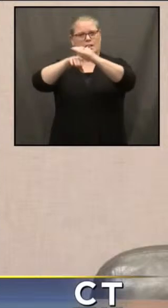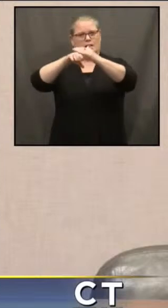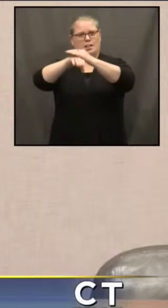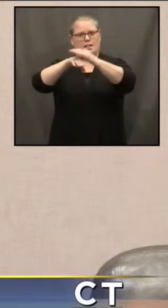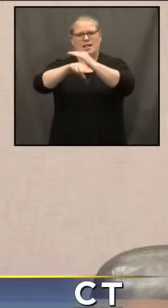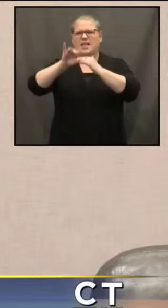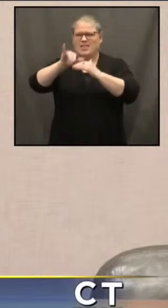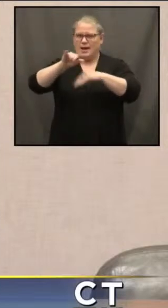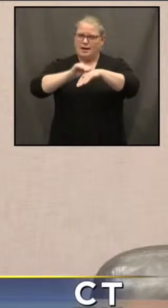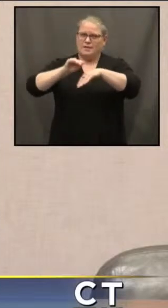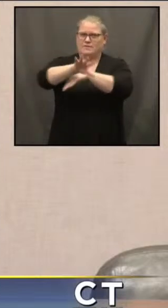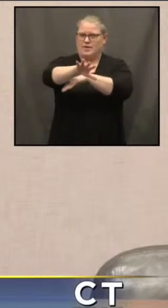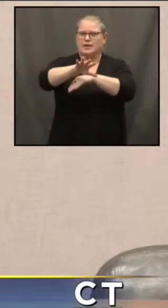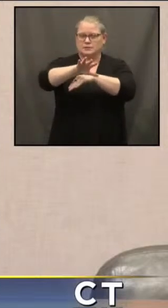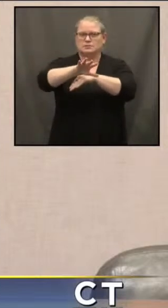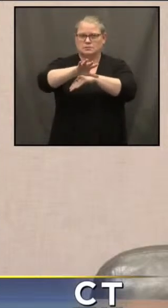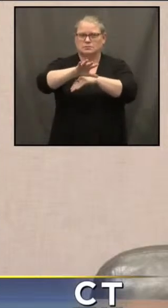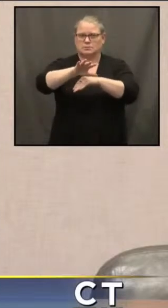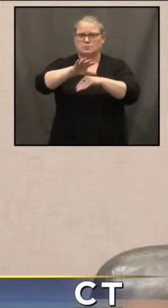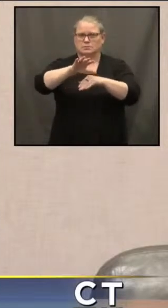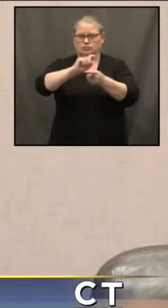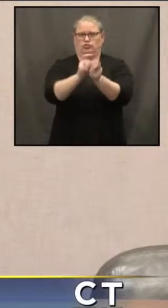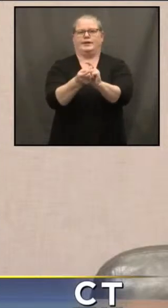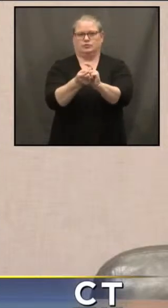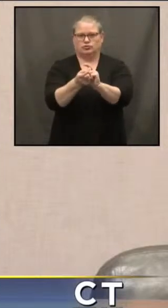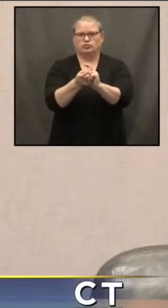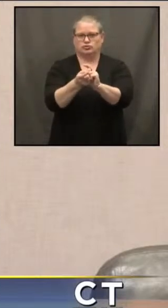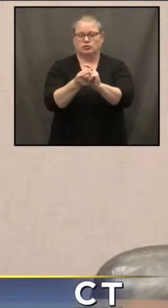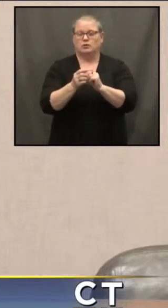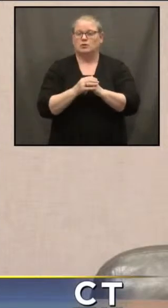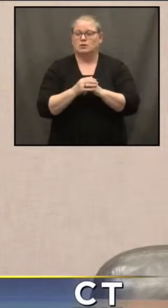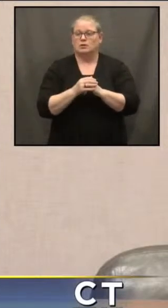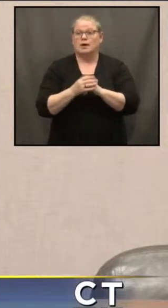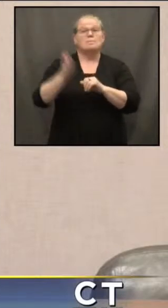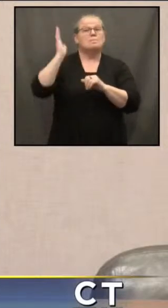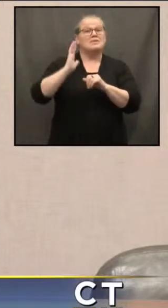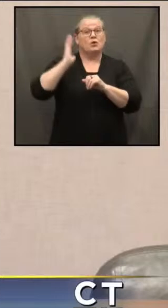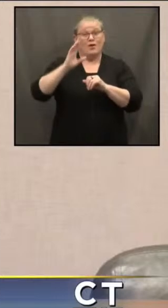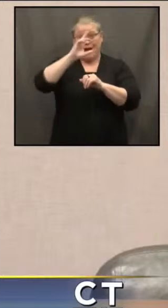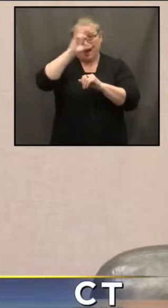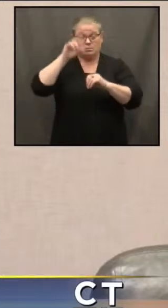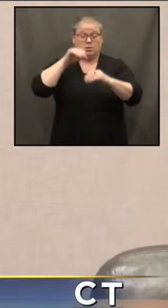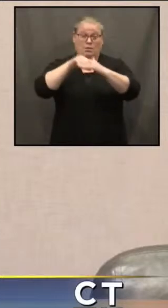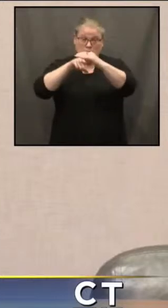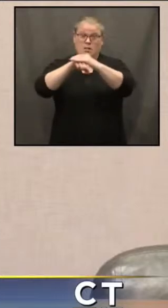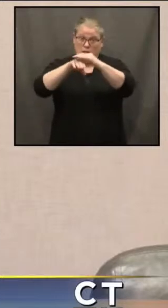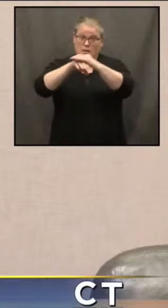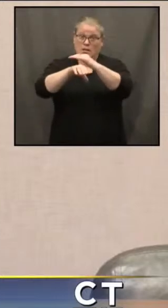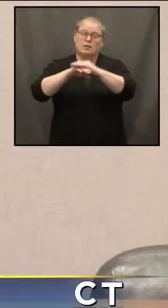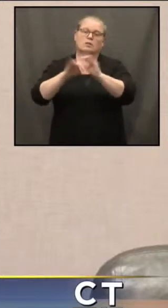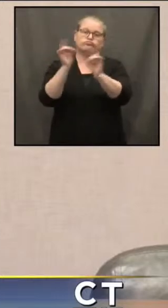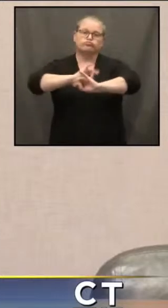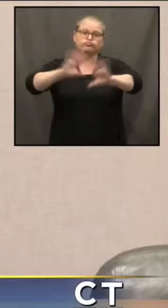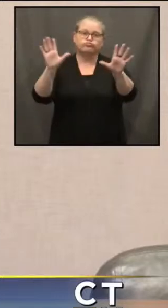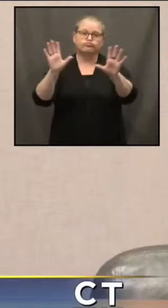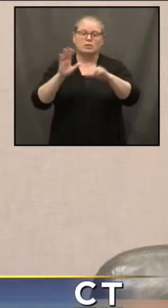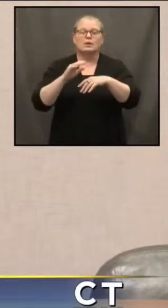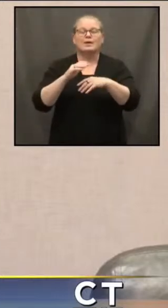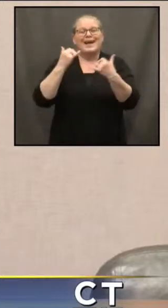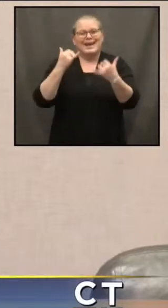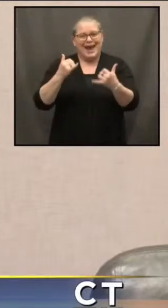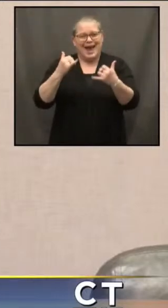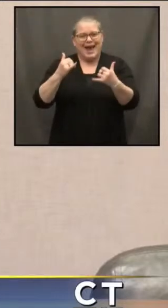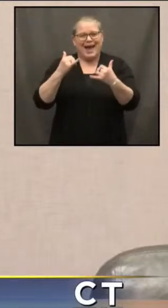changes. And I don't see us getting to a place where we've been before with therapies that we have, including monoclonal